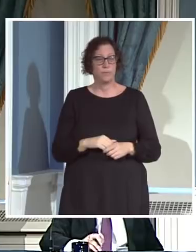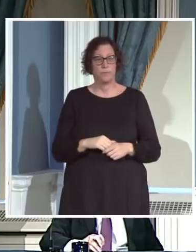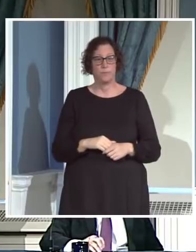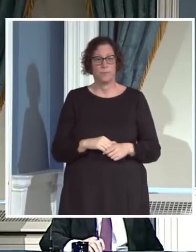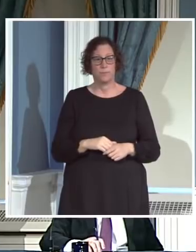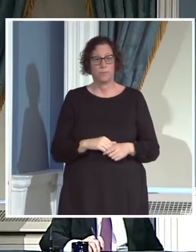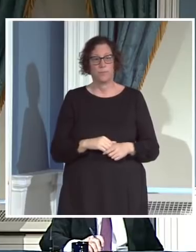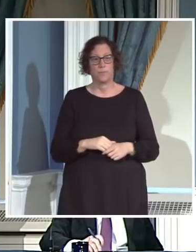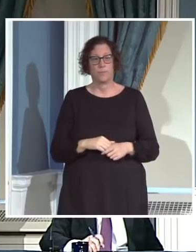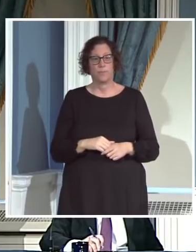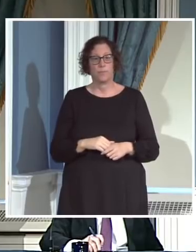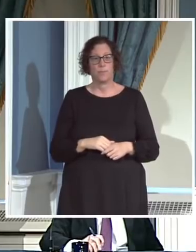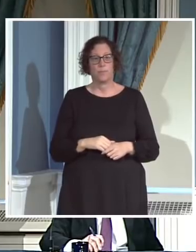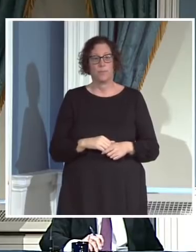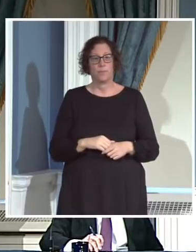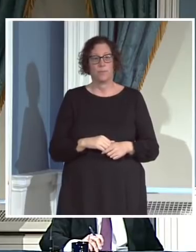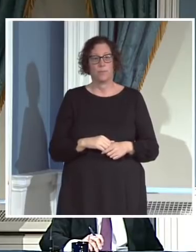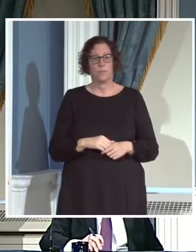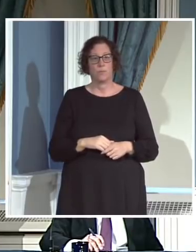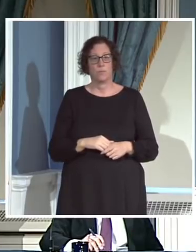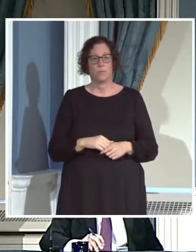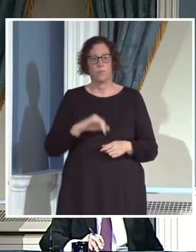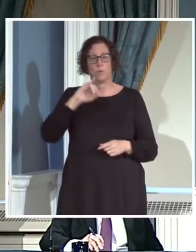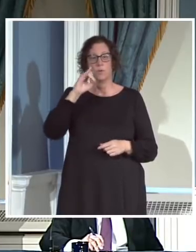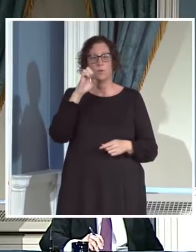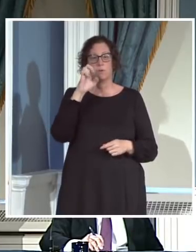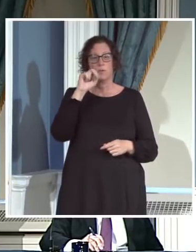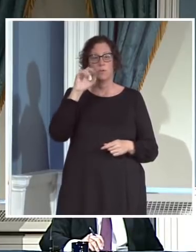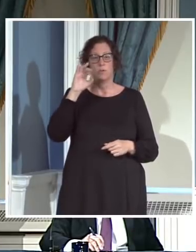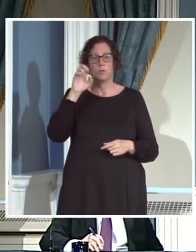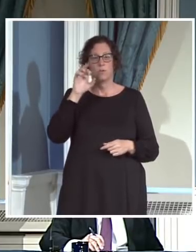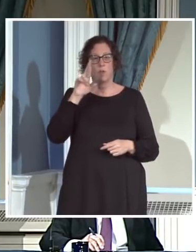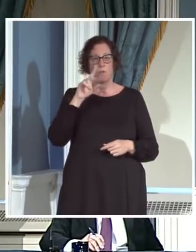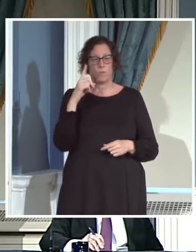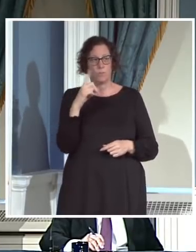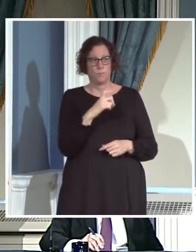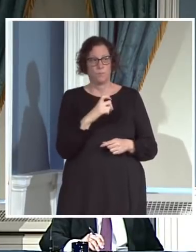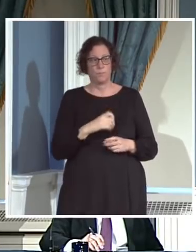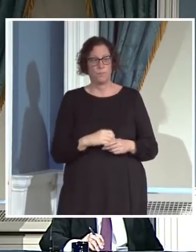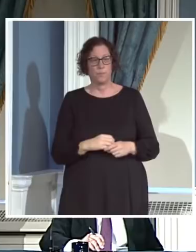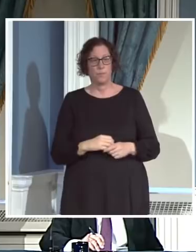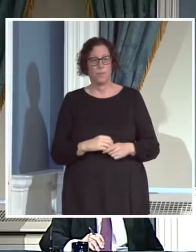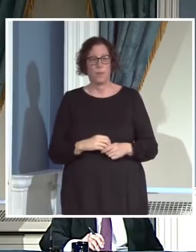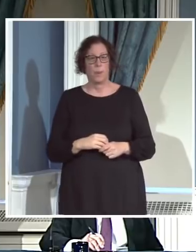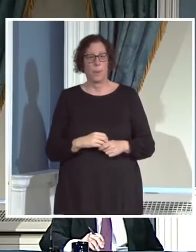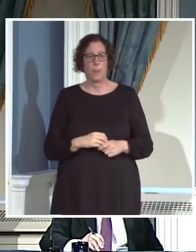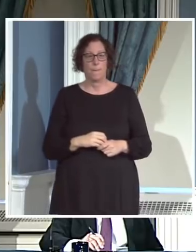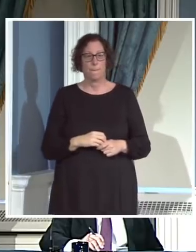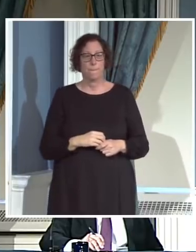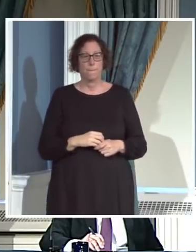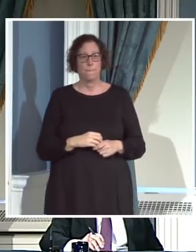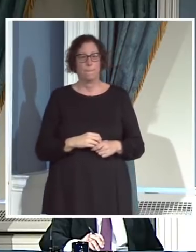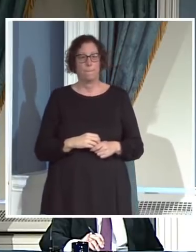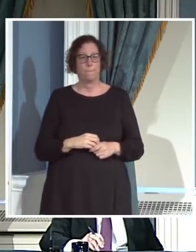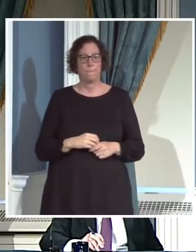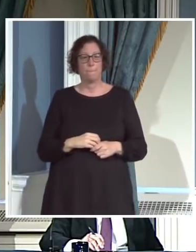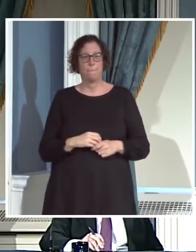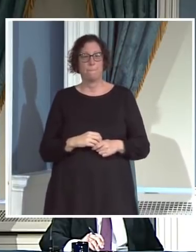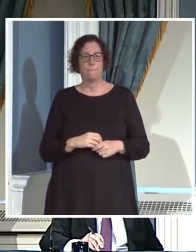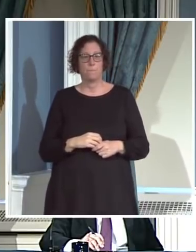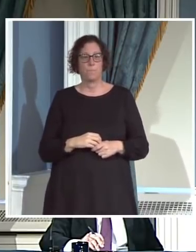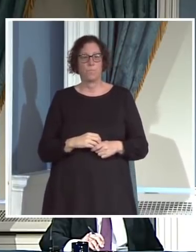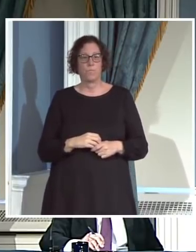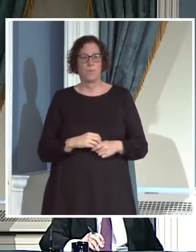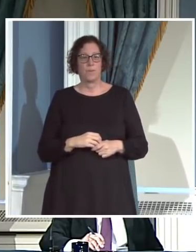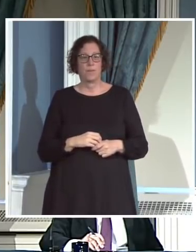Hi, thanks for taking this. I know that detailed questions about the H&H surge plan are a